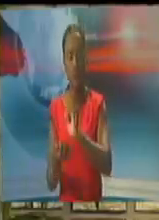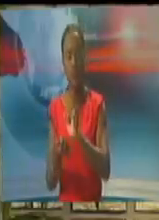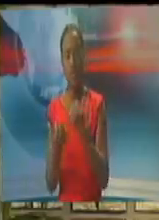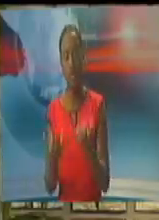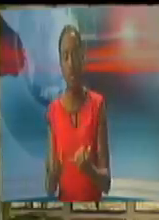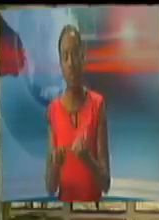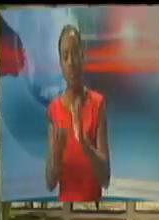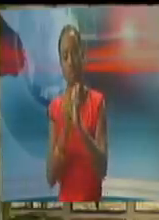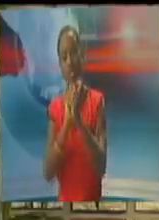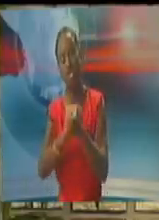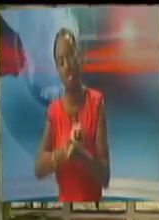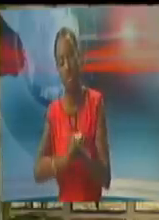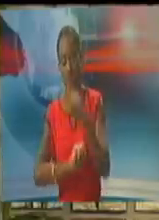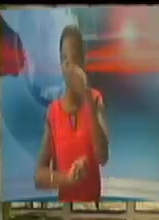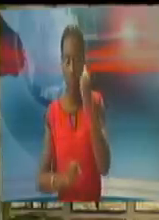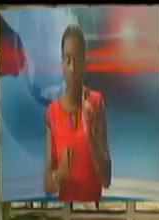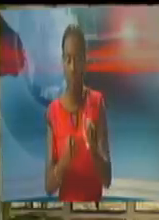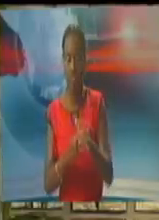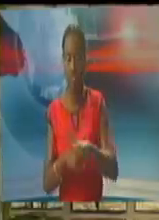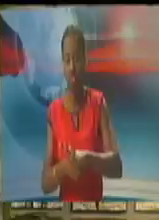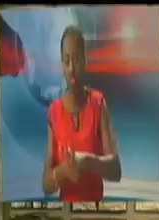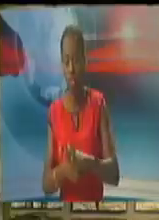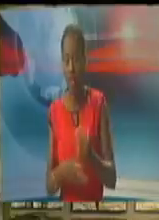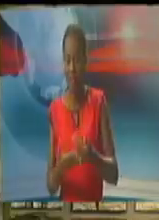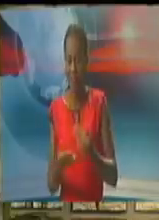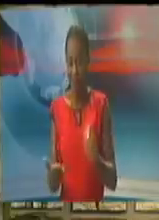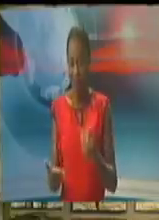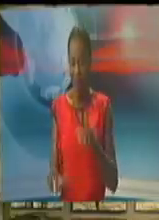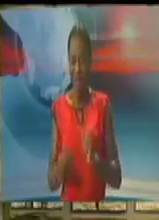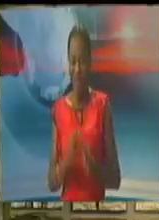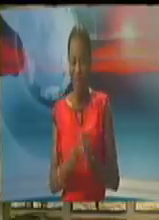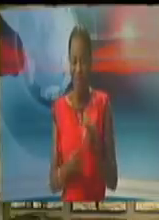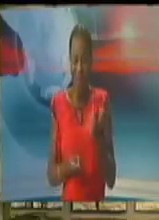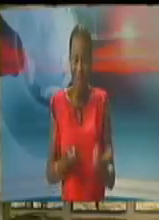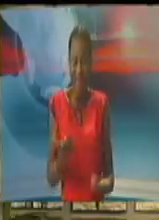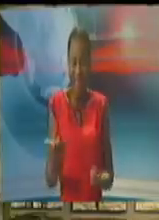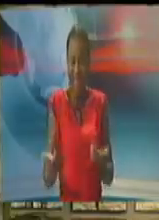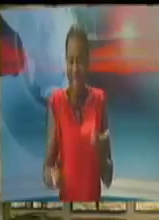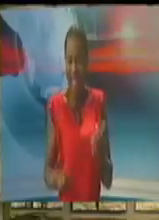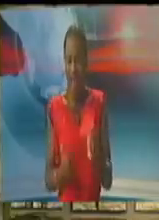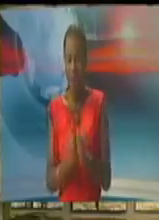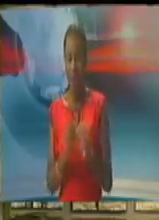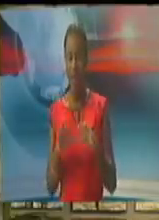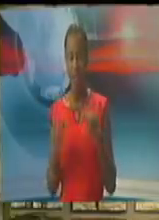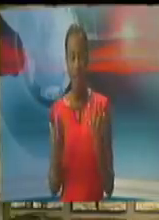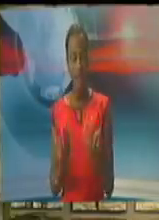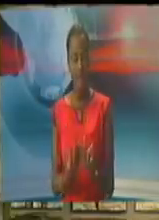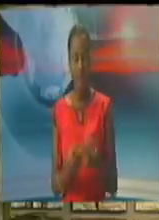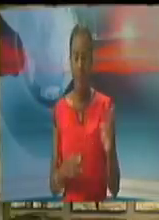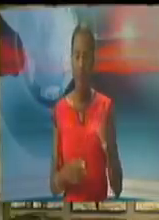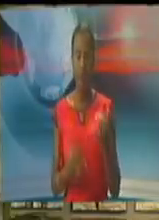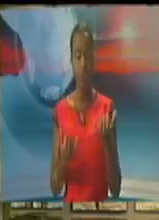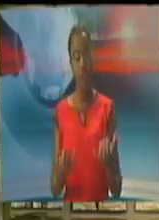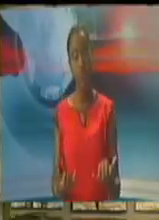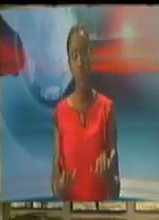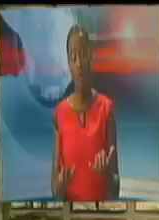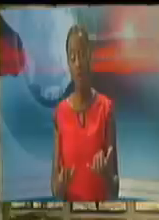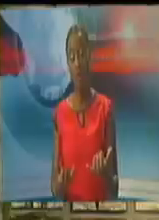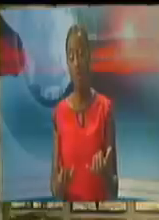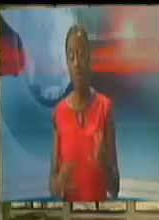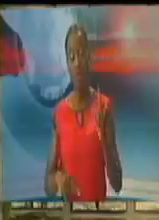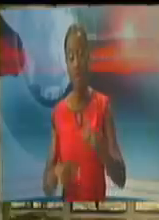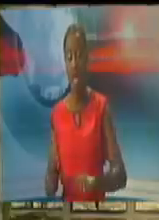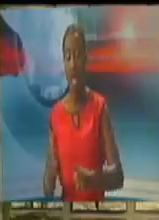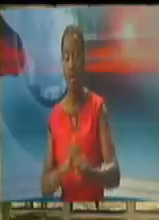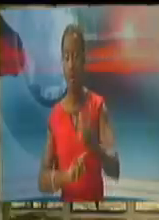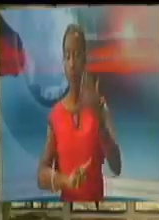Trinidad and Tobago. Our norm is to lime and be with family and friends. But you cannot revert to old habits because you're uncomfortable. You